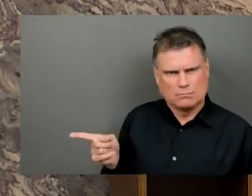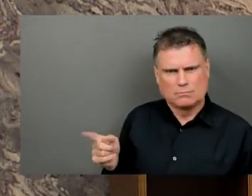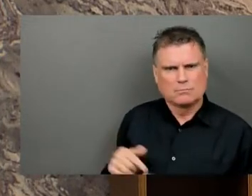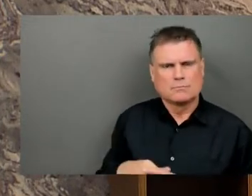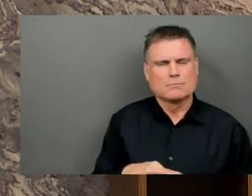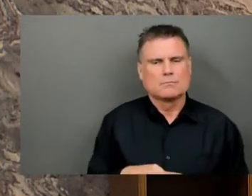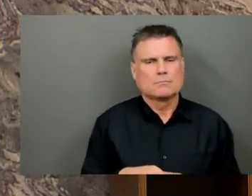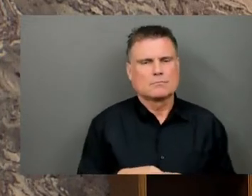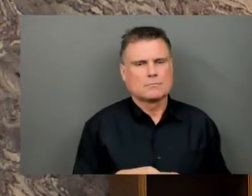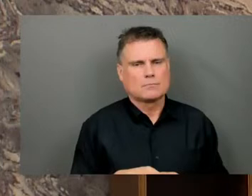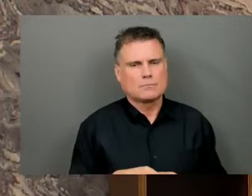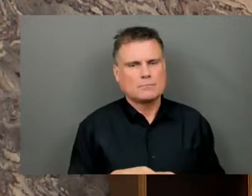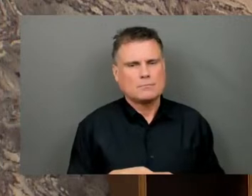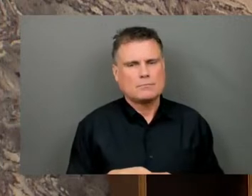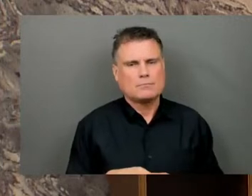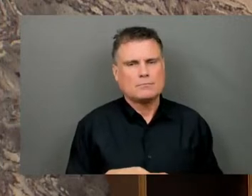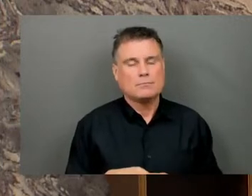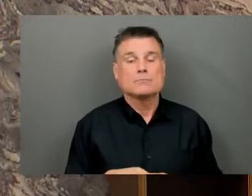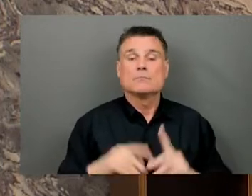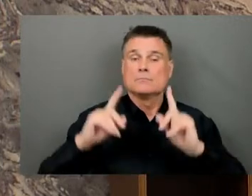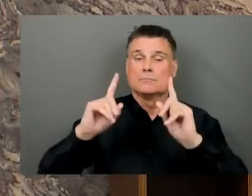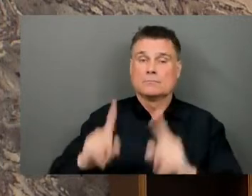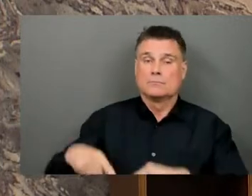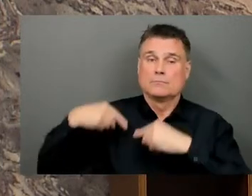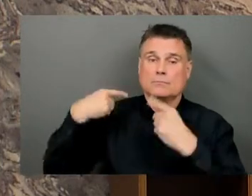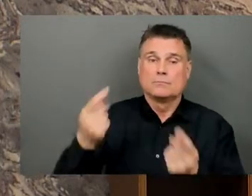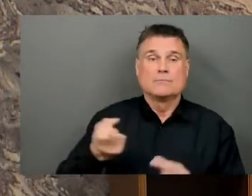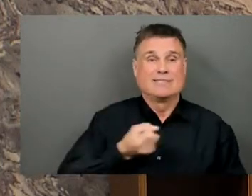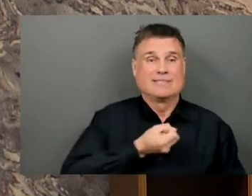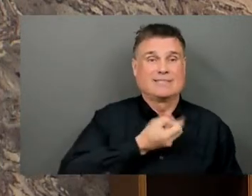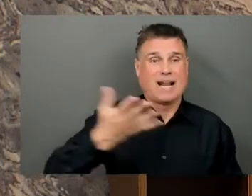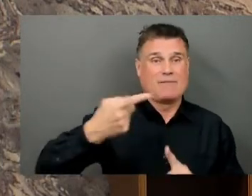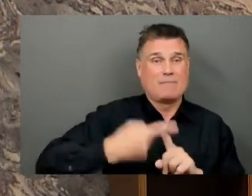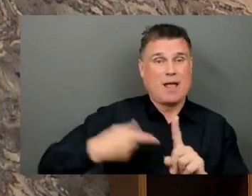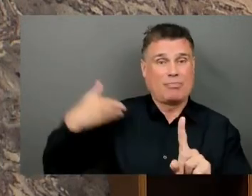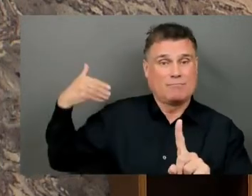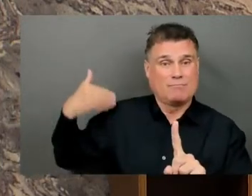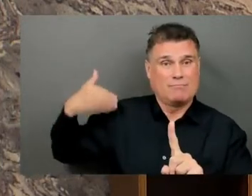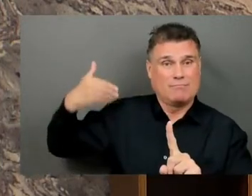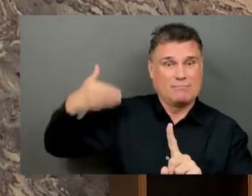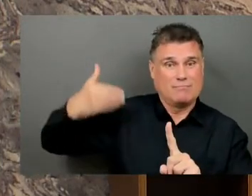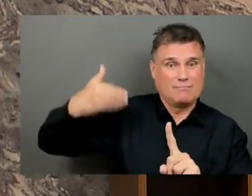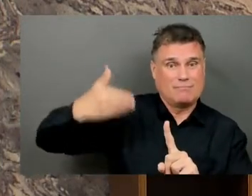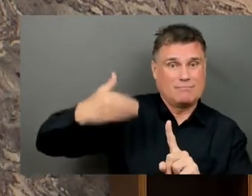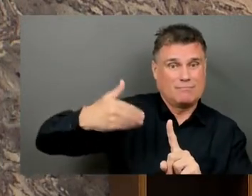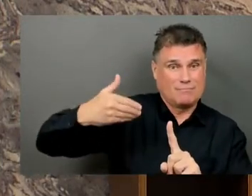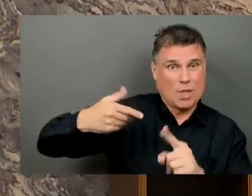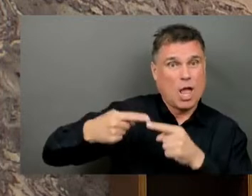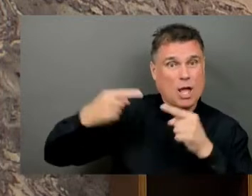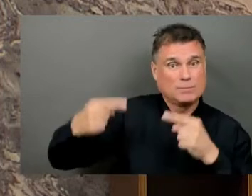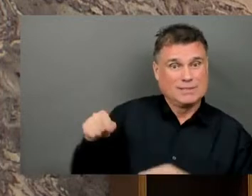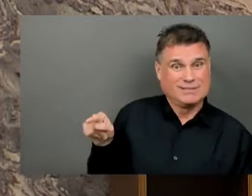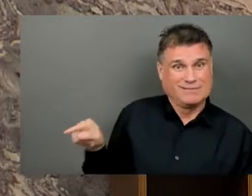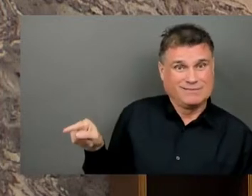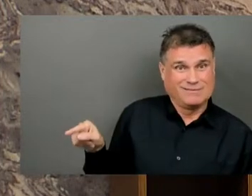of months now, the official opposition caucus has been in receipt of phone calls,